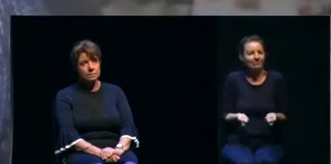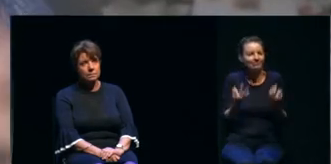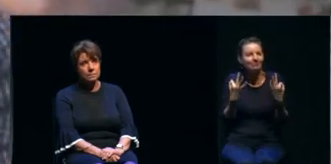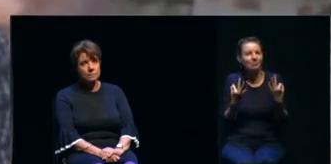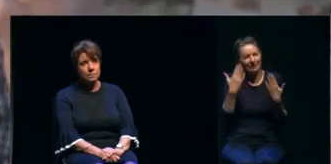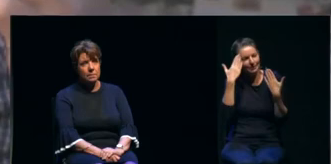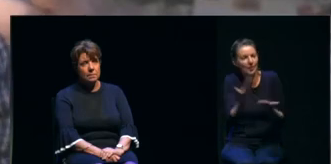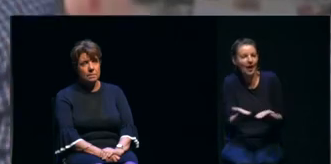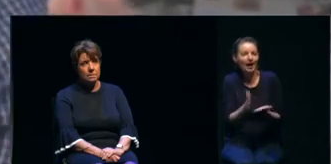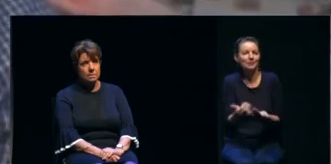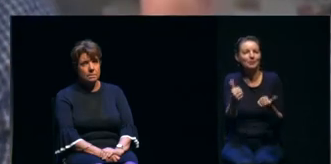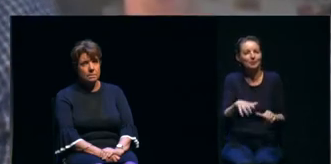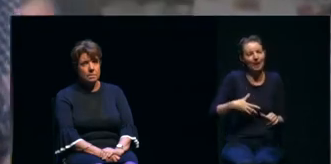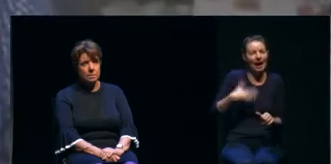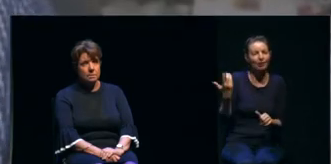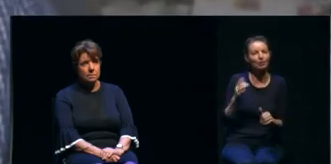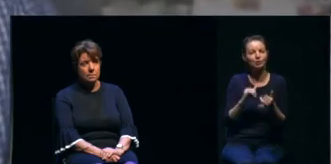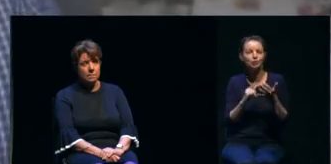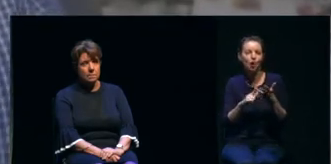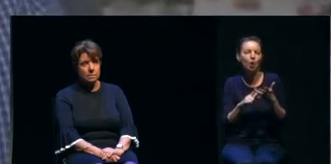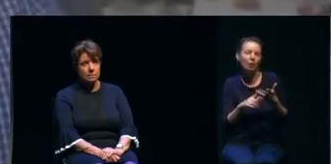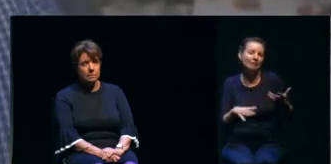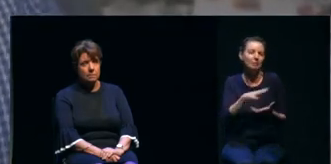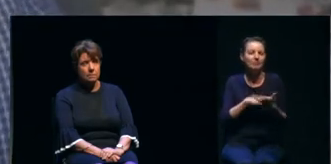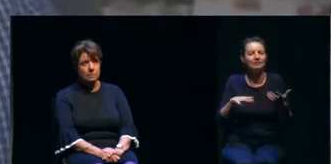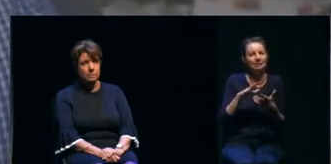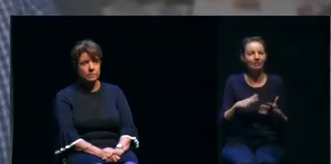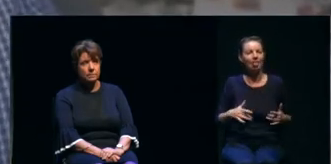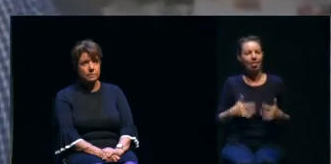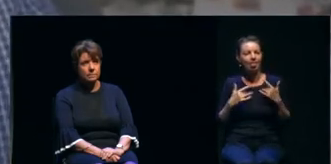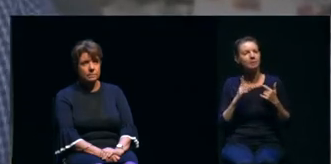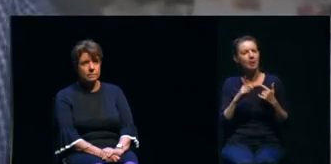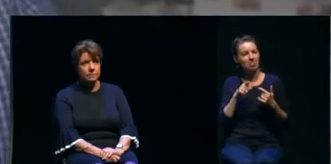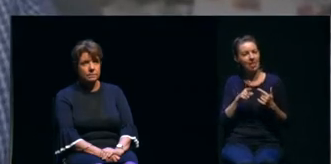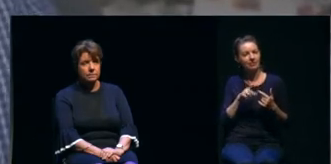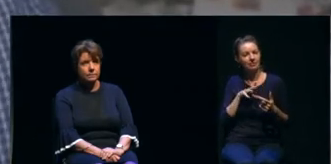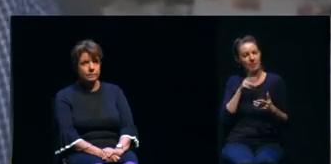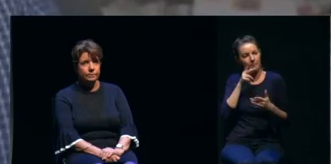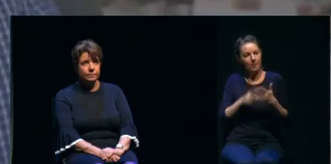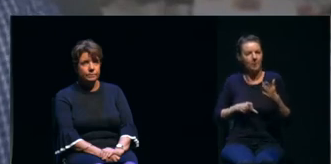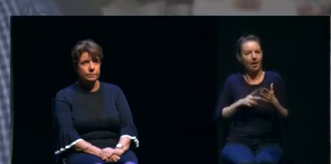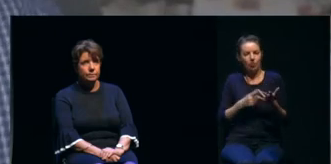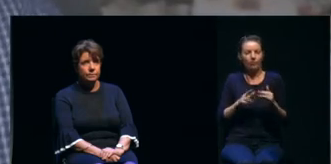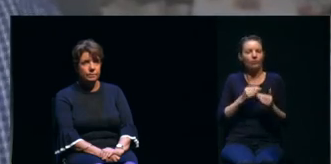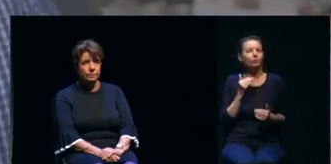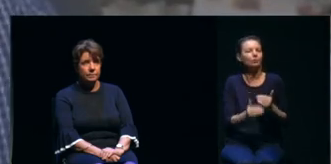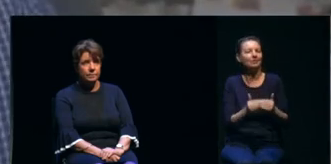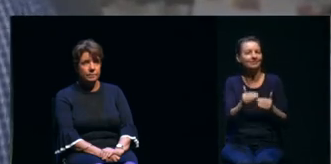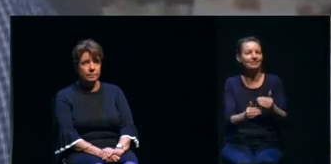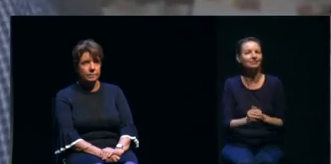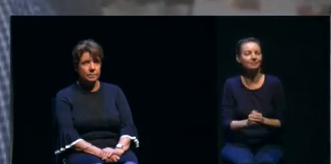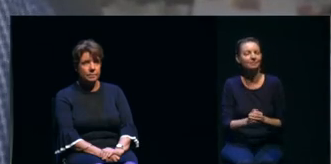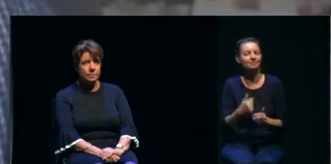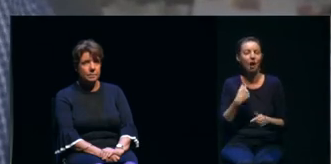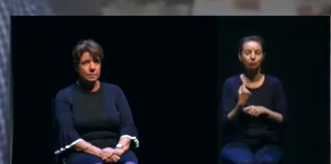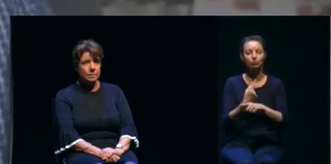So it's a mixed grill. But this is part of a process. And I was talking to some of the people